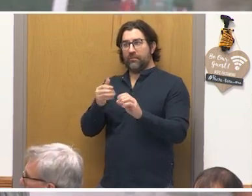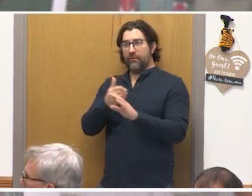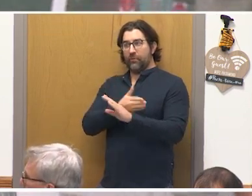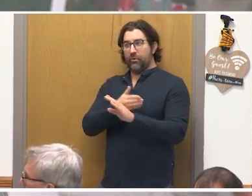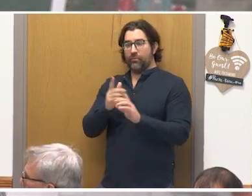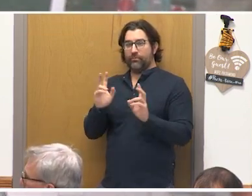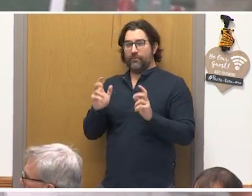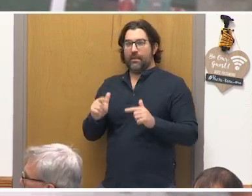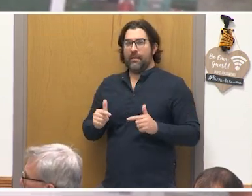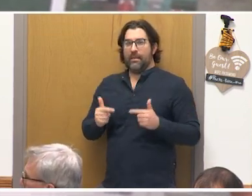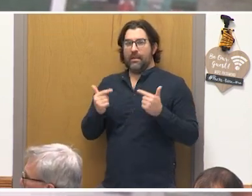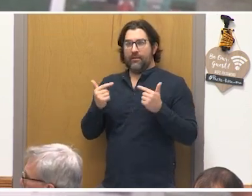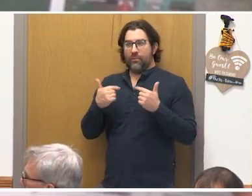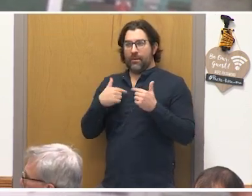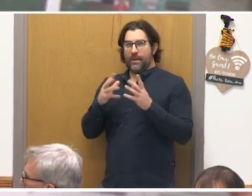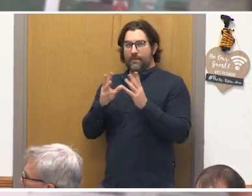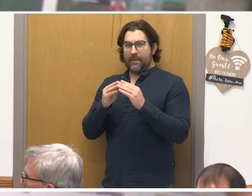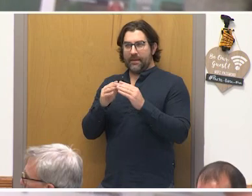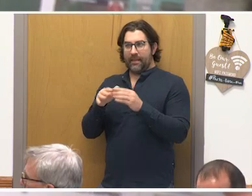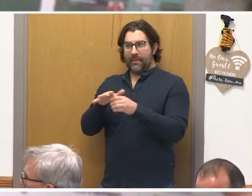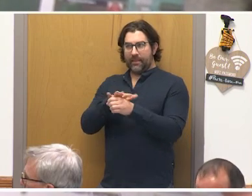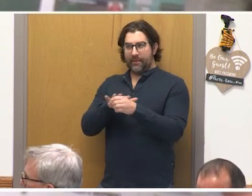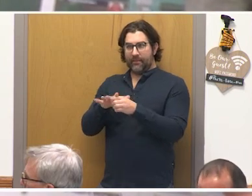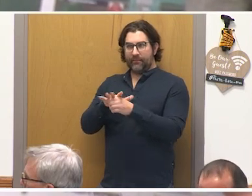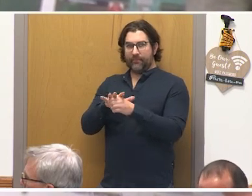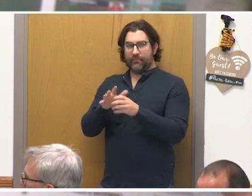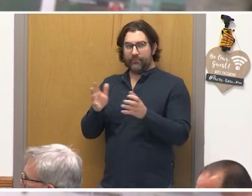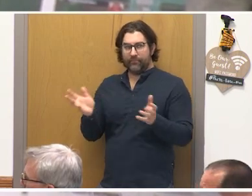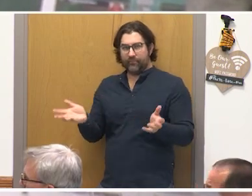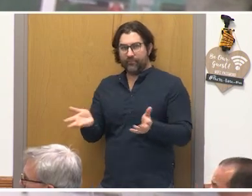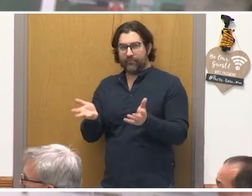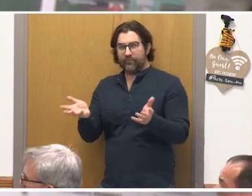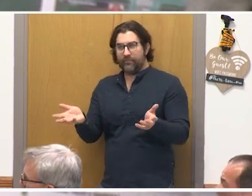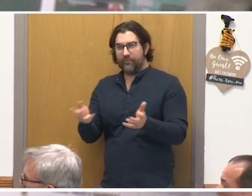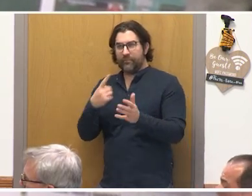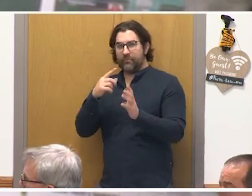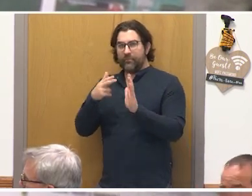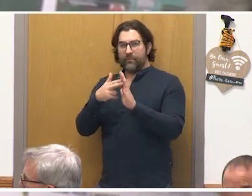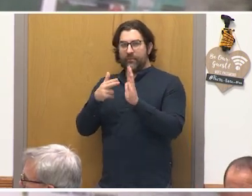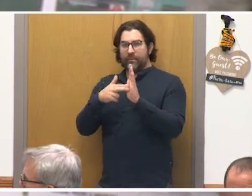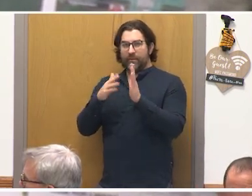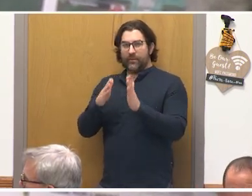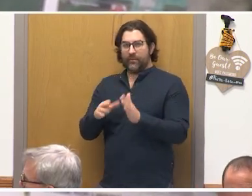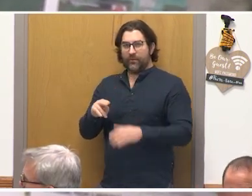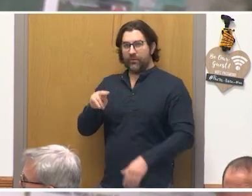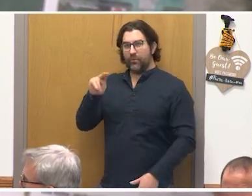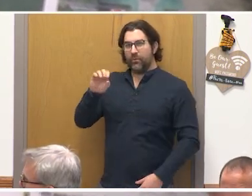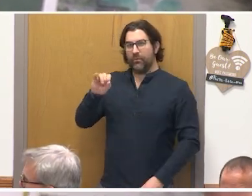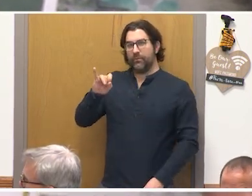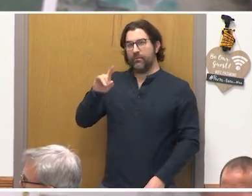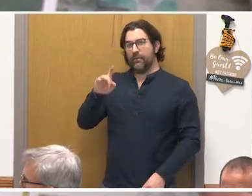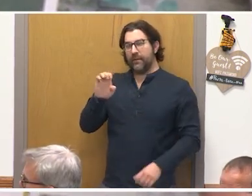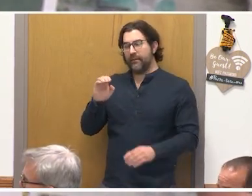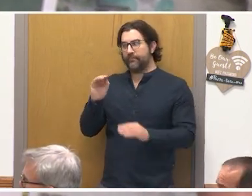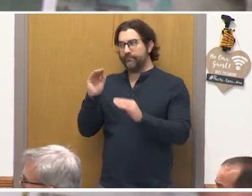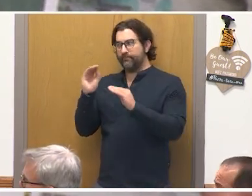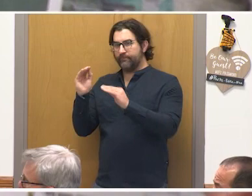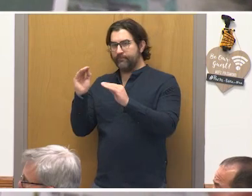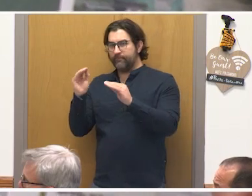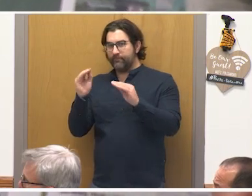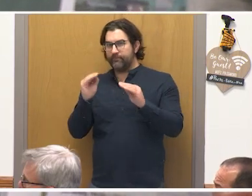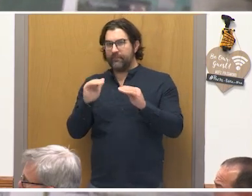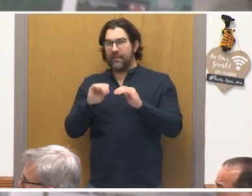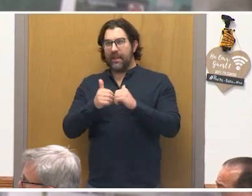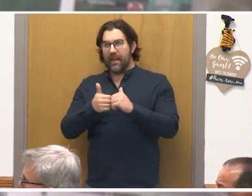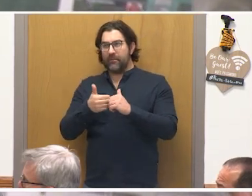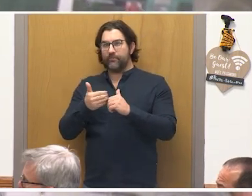held a meeting at the project site that we promoted widely to contractors in the north side to educate them about how to get